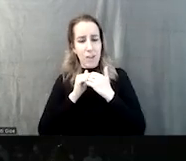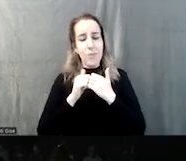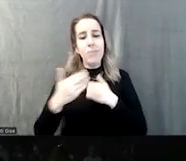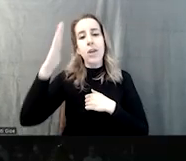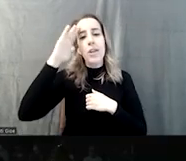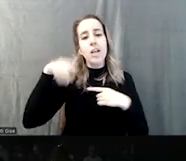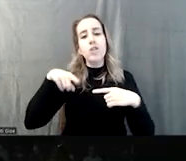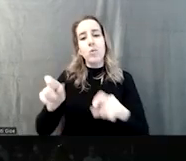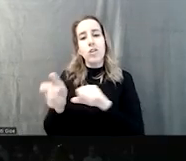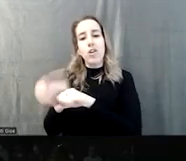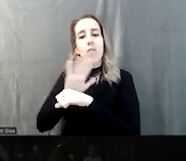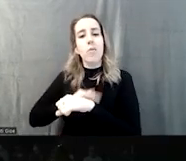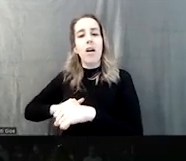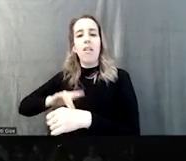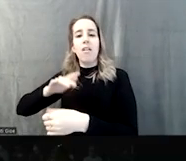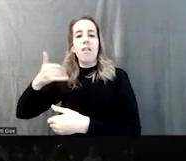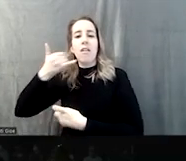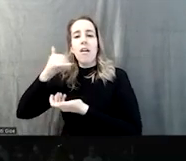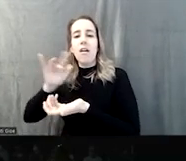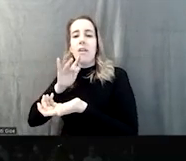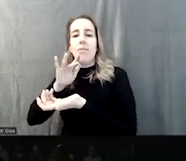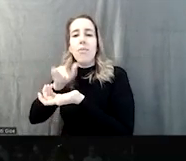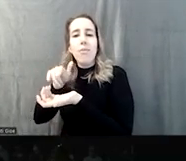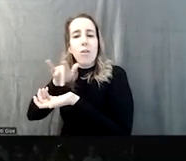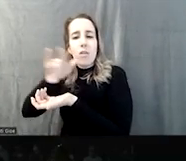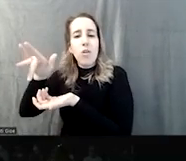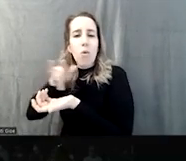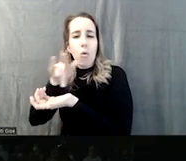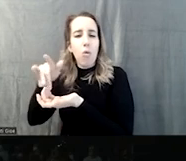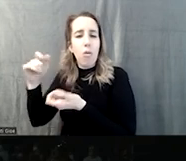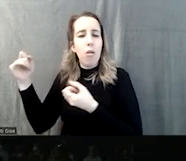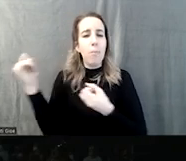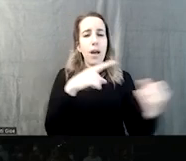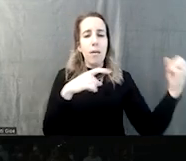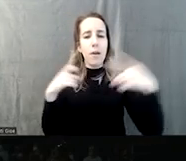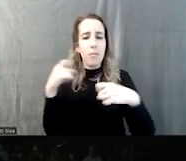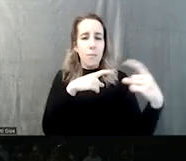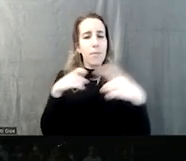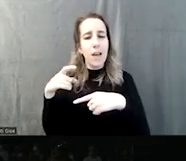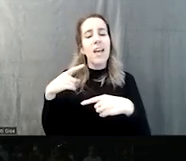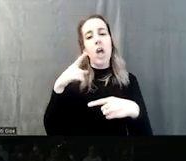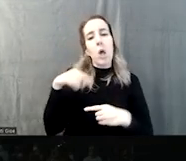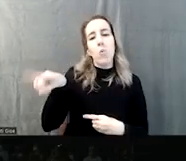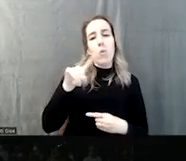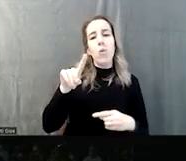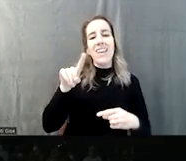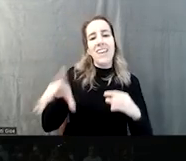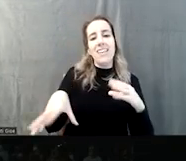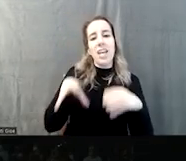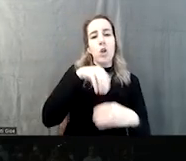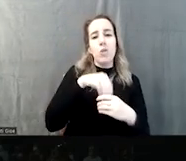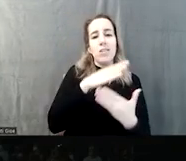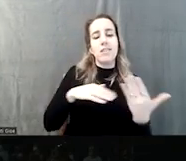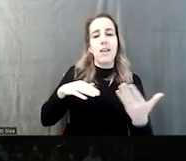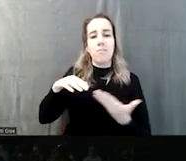the pandemic. So we'd included some of those. And so I guess that was what we were kind of exploring in that work. And